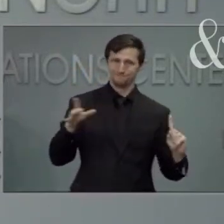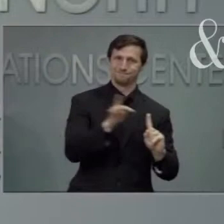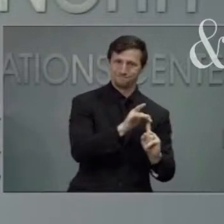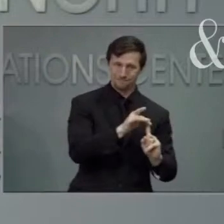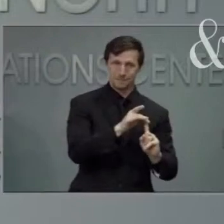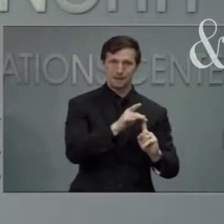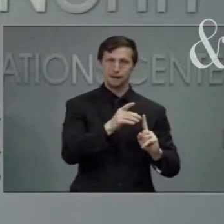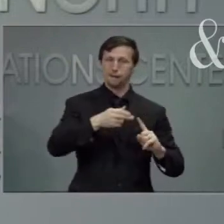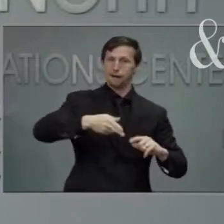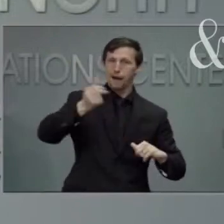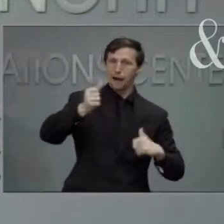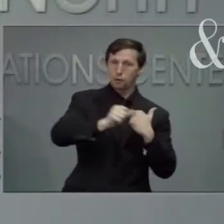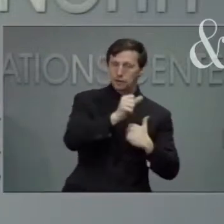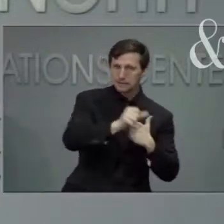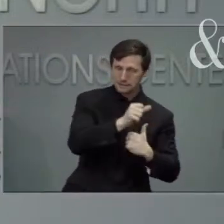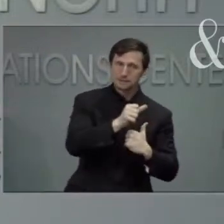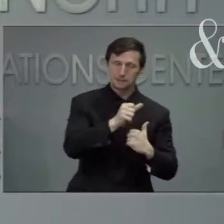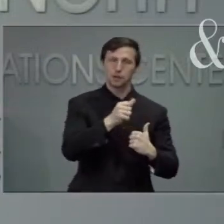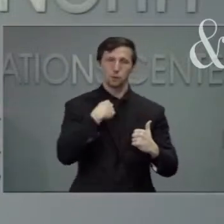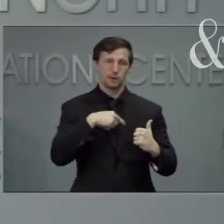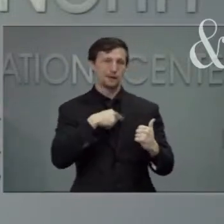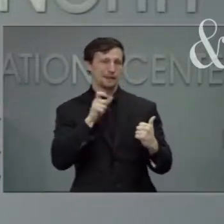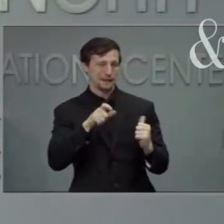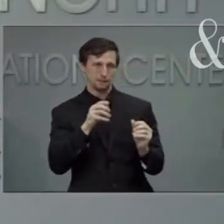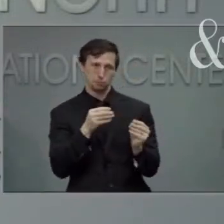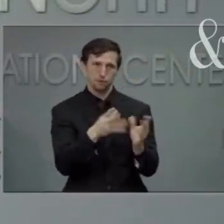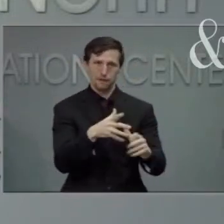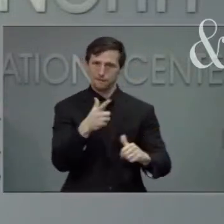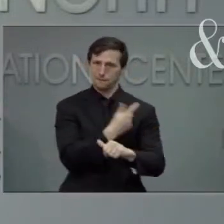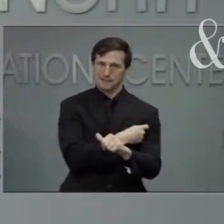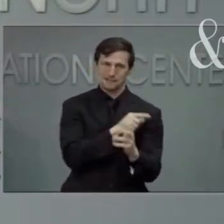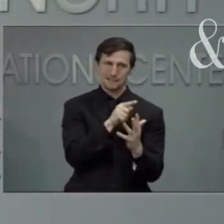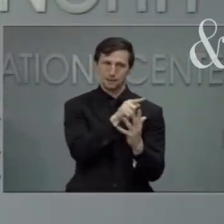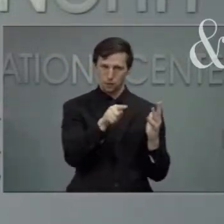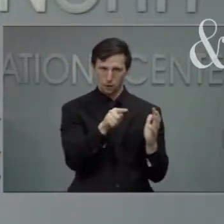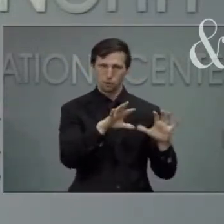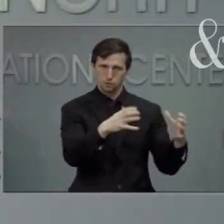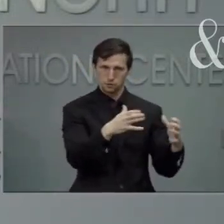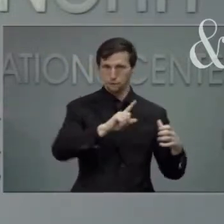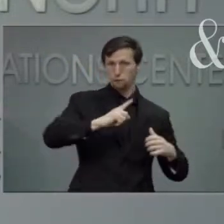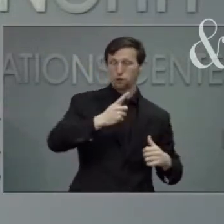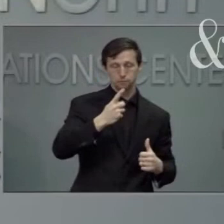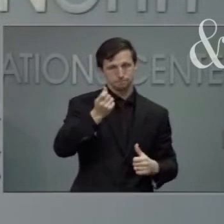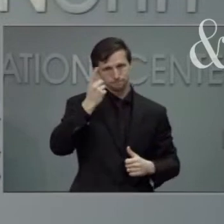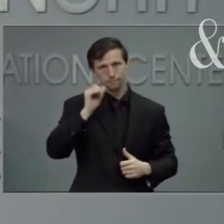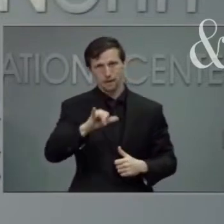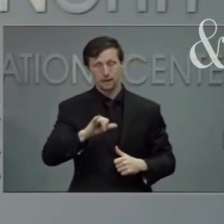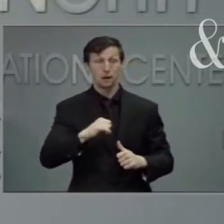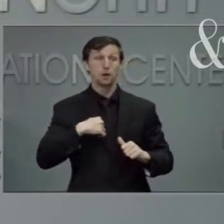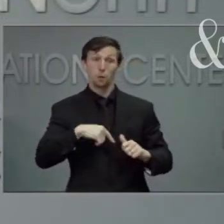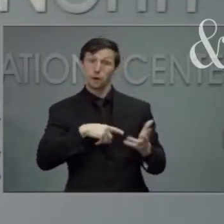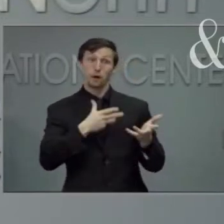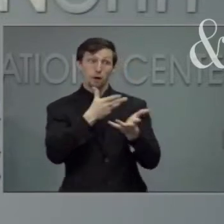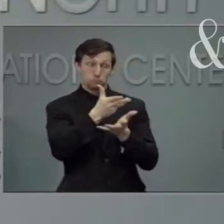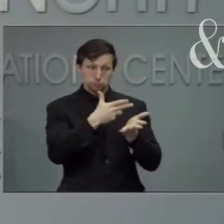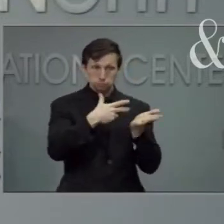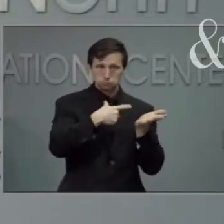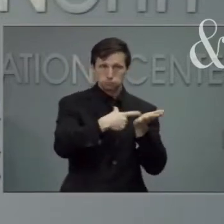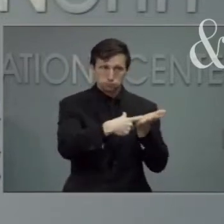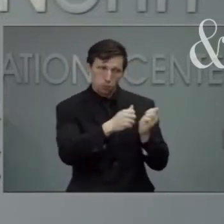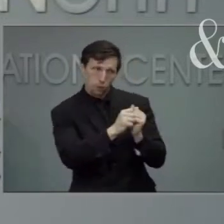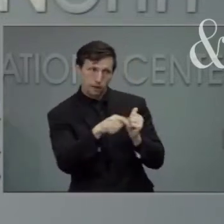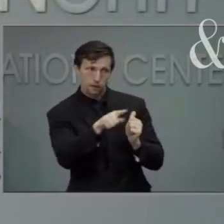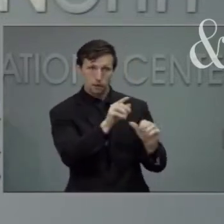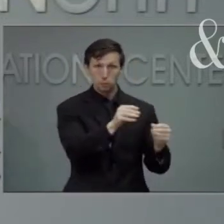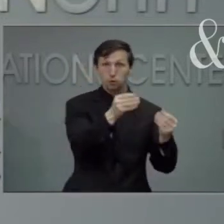for. I'll let Dr. Cohen talk about that. We're working with our providers. There will be some